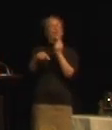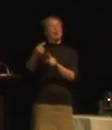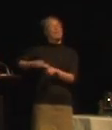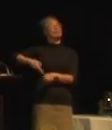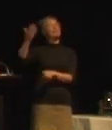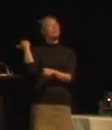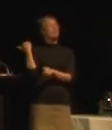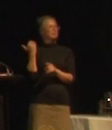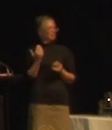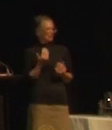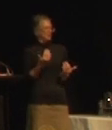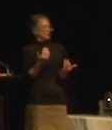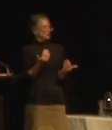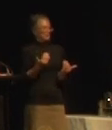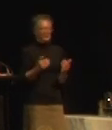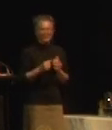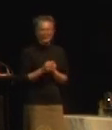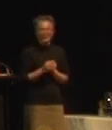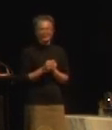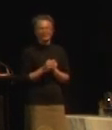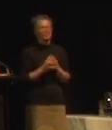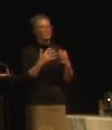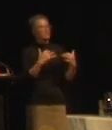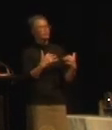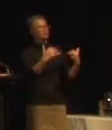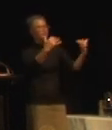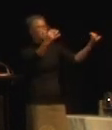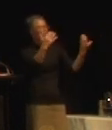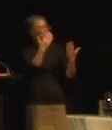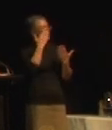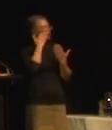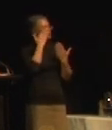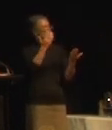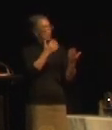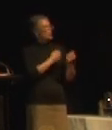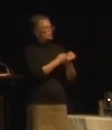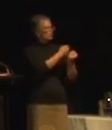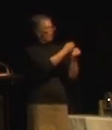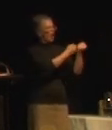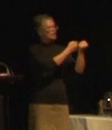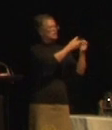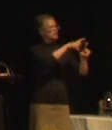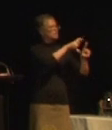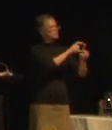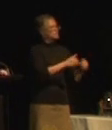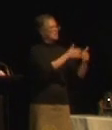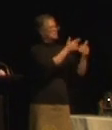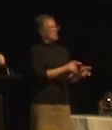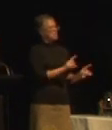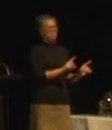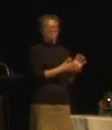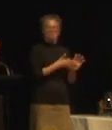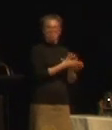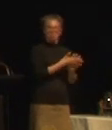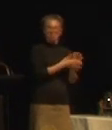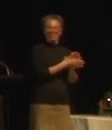because it's pretty cool already. So for those in the audience who don't know structured and linked data, very, very briefly, structured data means